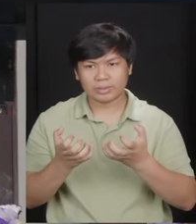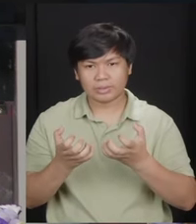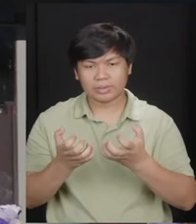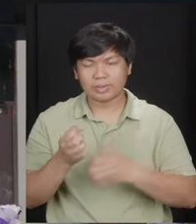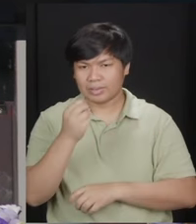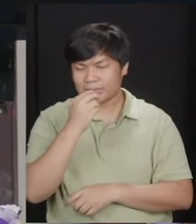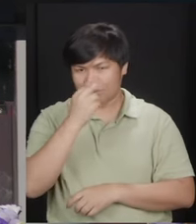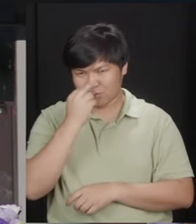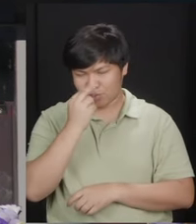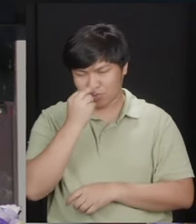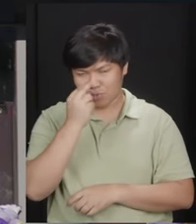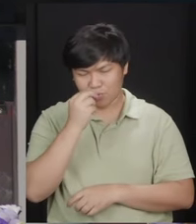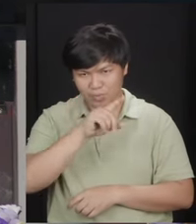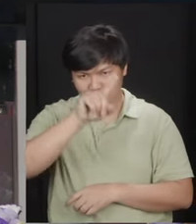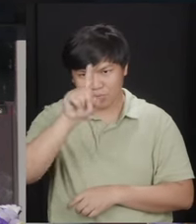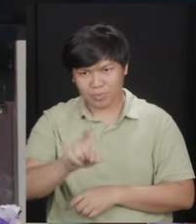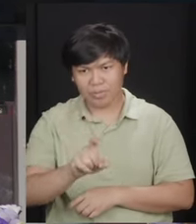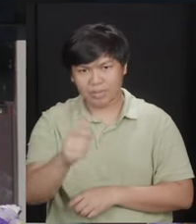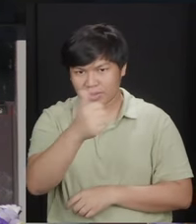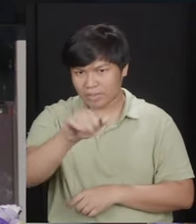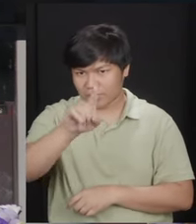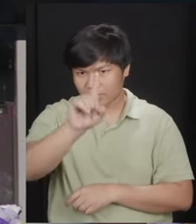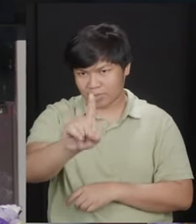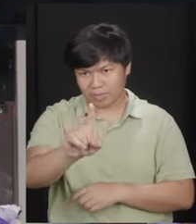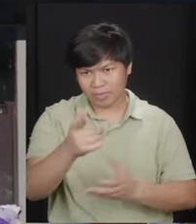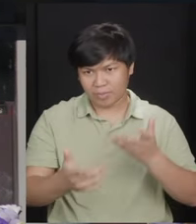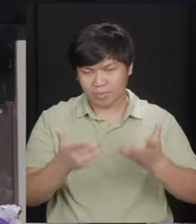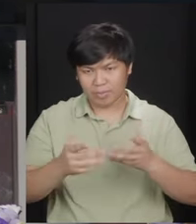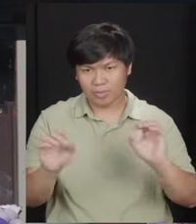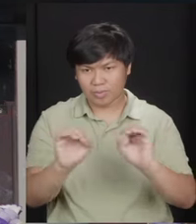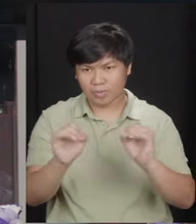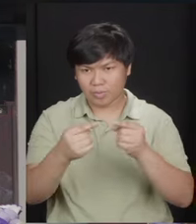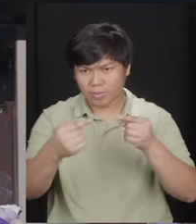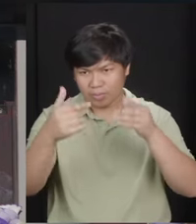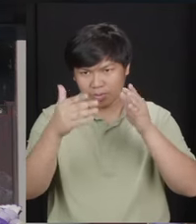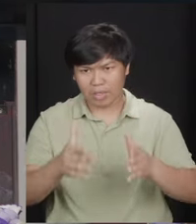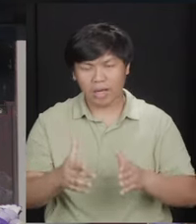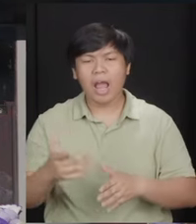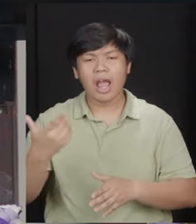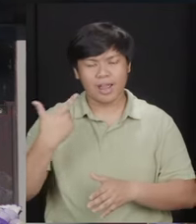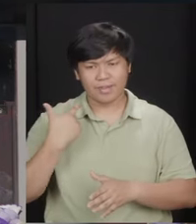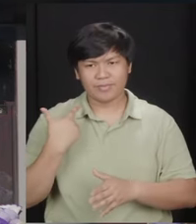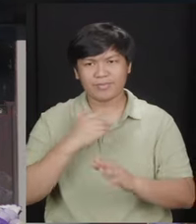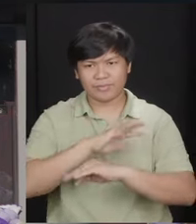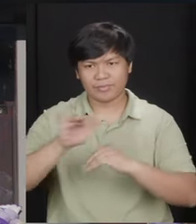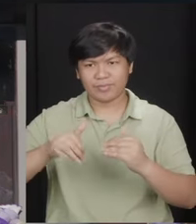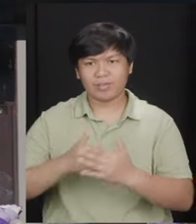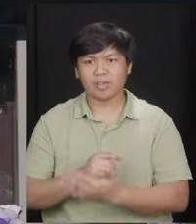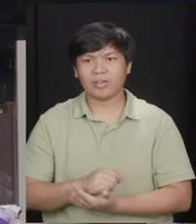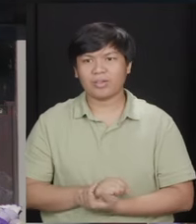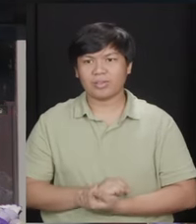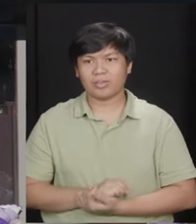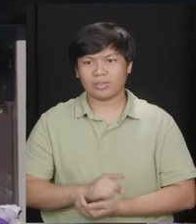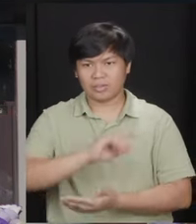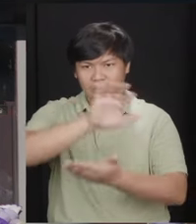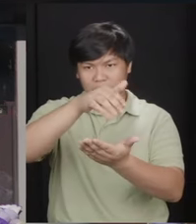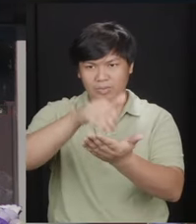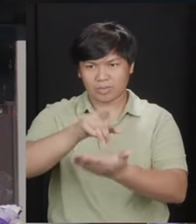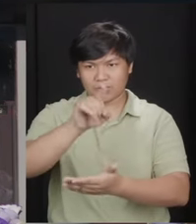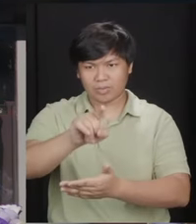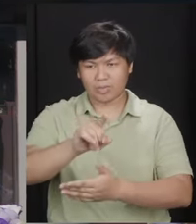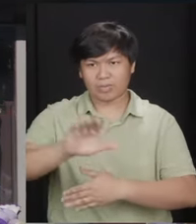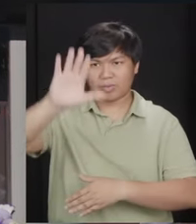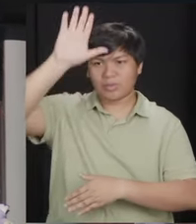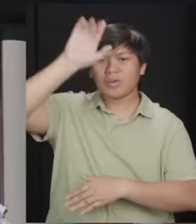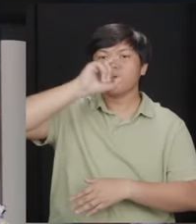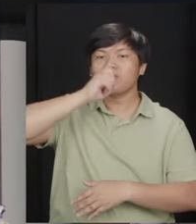rhetorical question. He said, is there anyone here who has no enemies? Of course not. You know what? Suddenly, in the midst of the congregation, an old